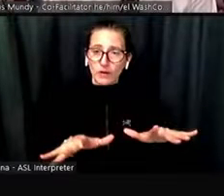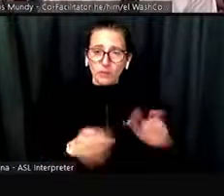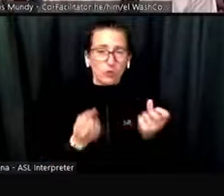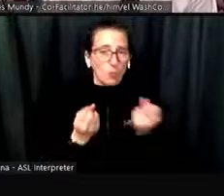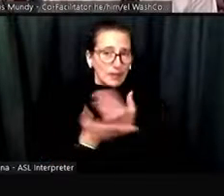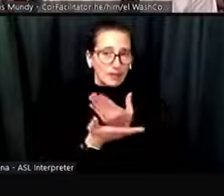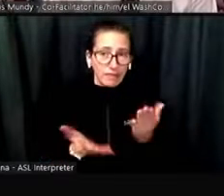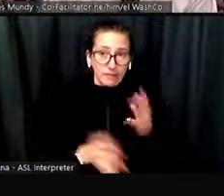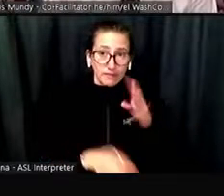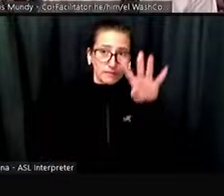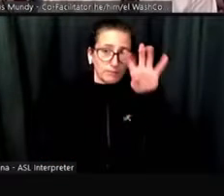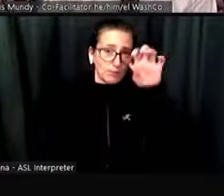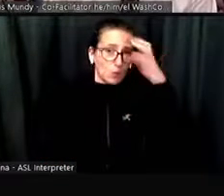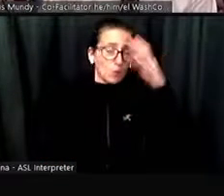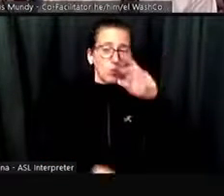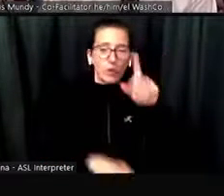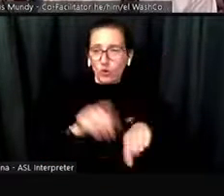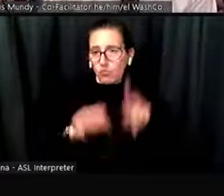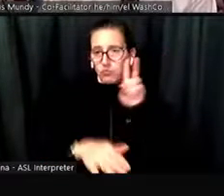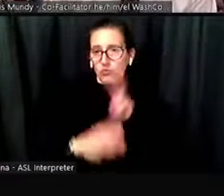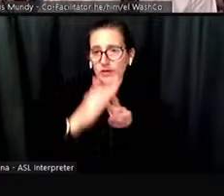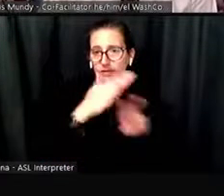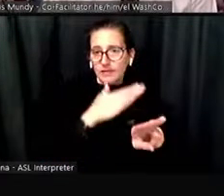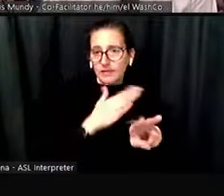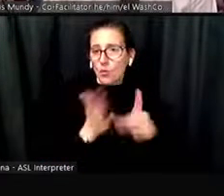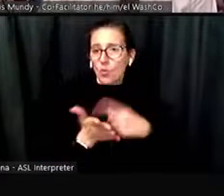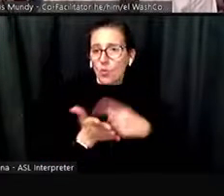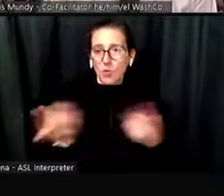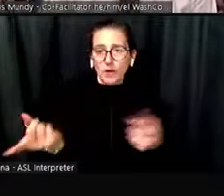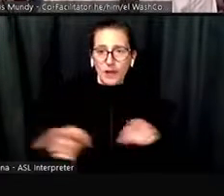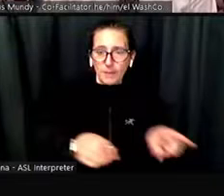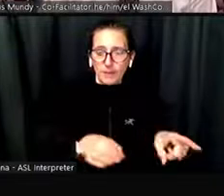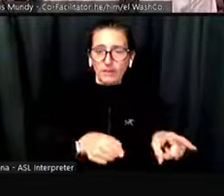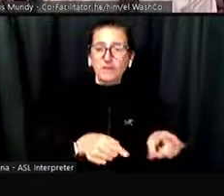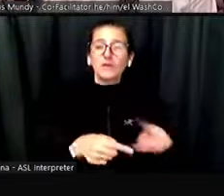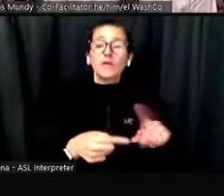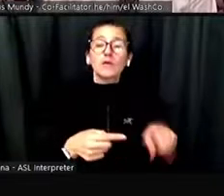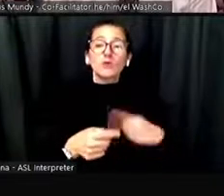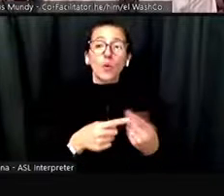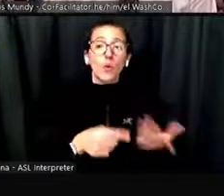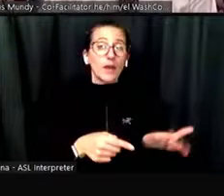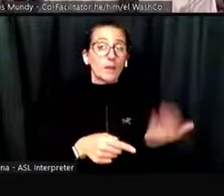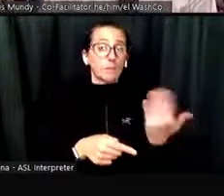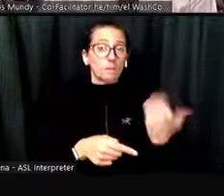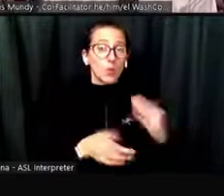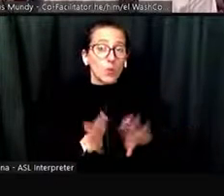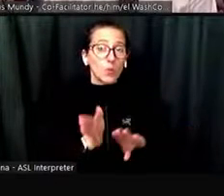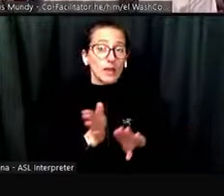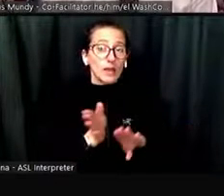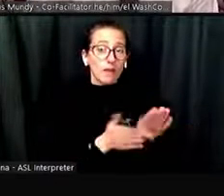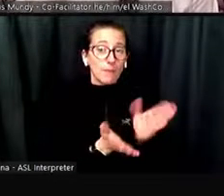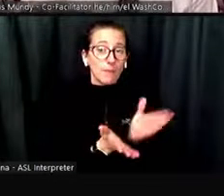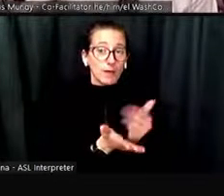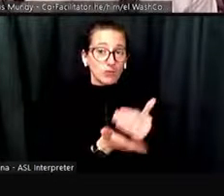pandemic-related activities that's happening. And then, so when we develop this budget, the continuity of service is